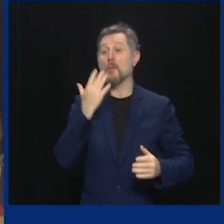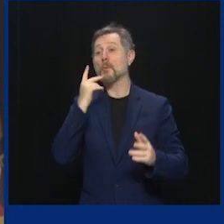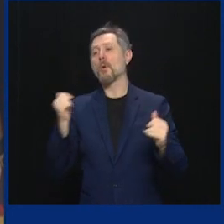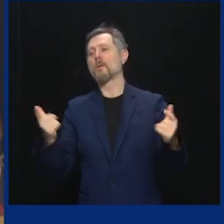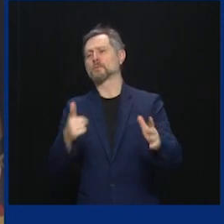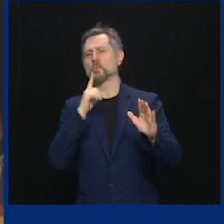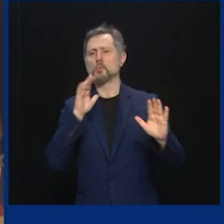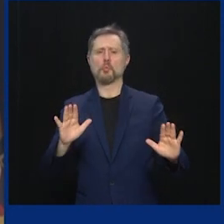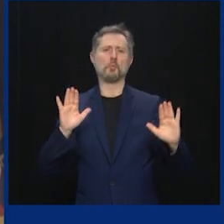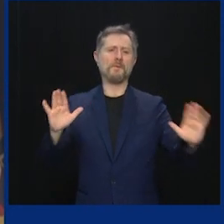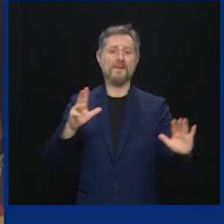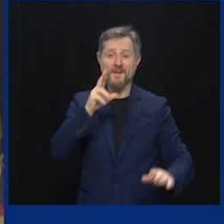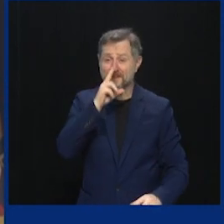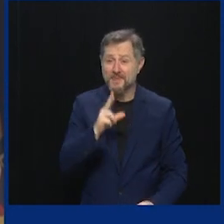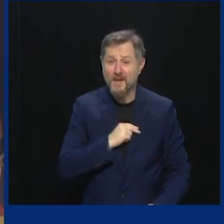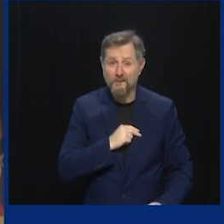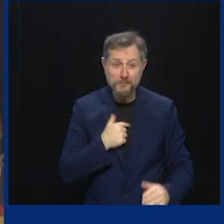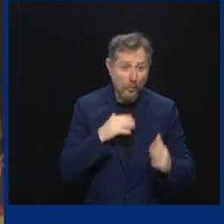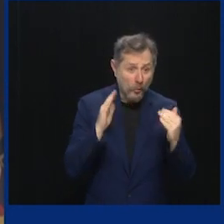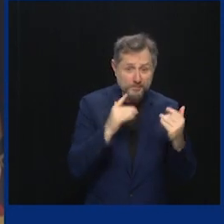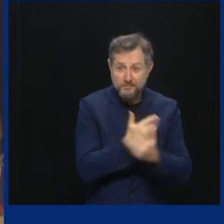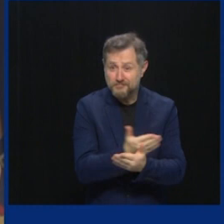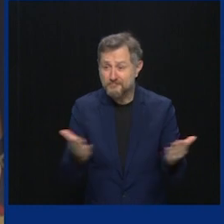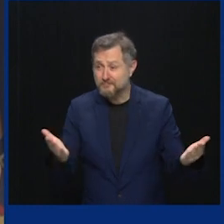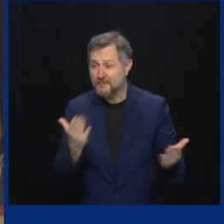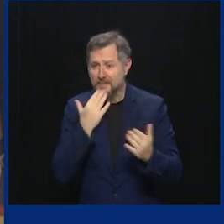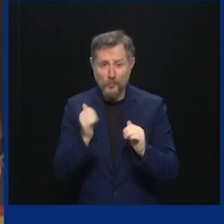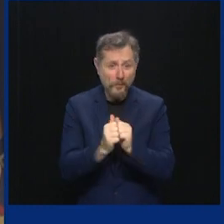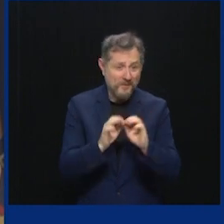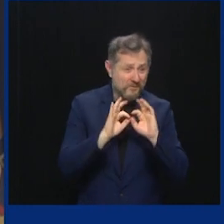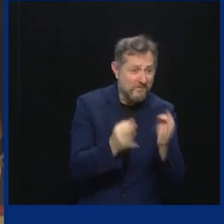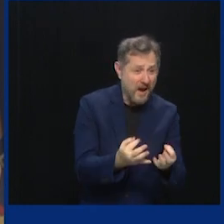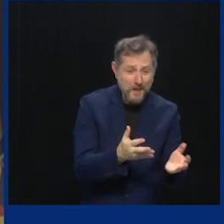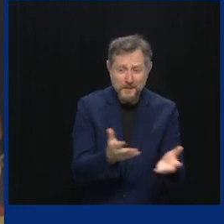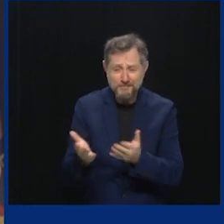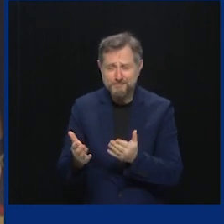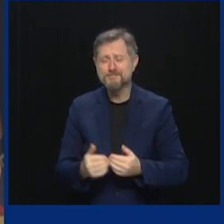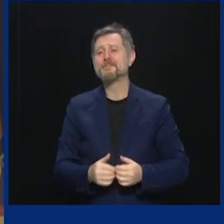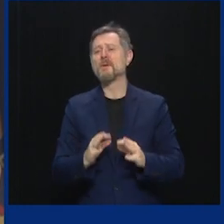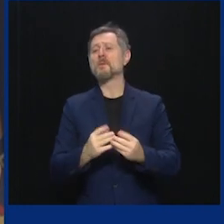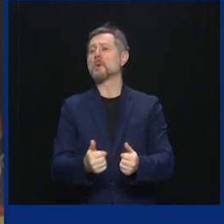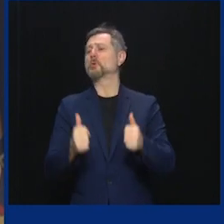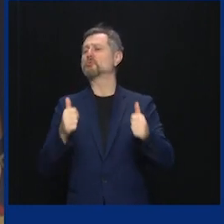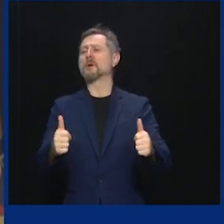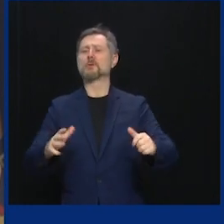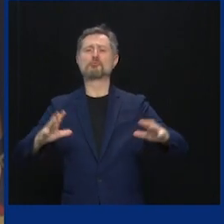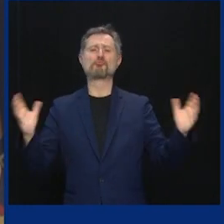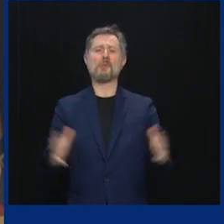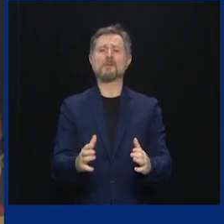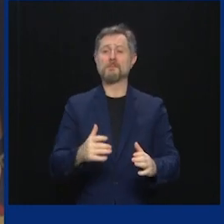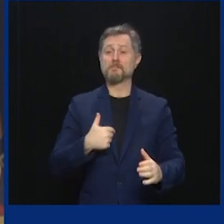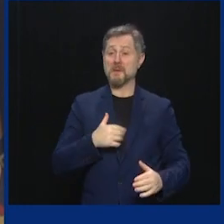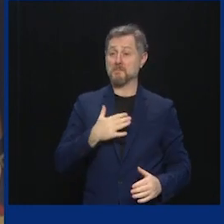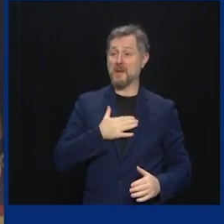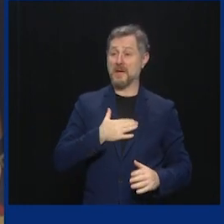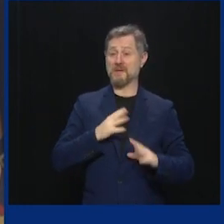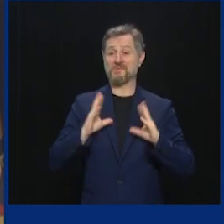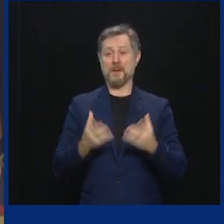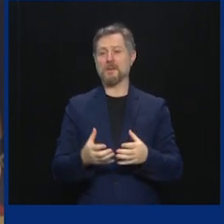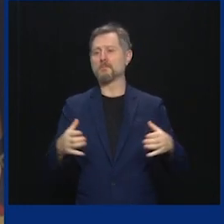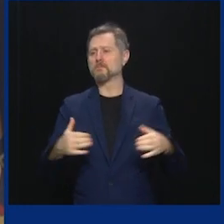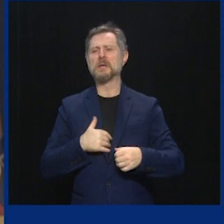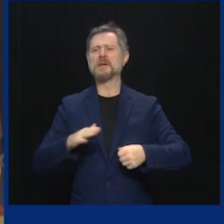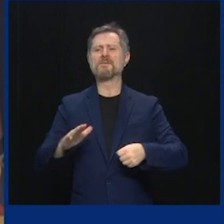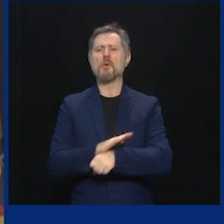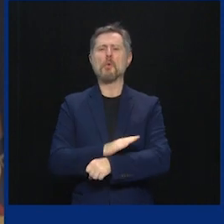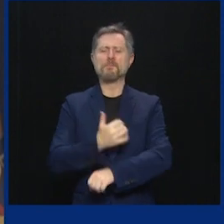magnificent Thanksgiving holiday with your families. It was great to be able to gather in person. My family was fully vaccinated and